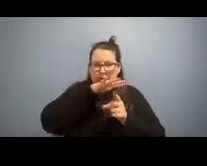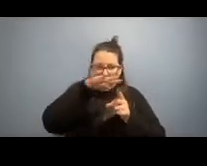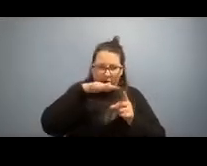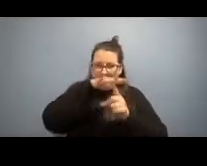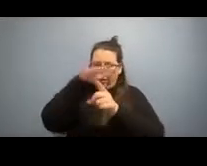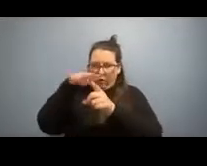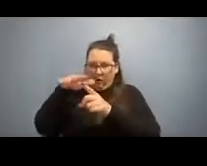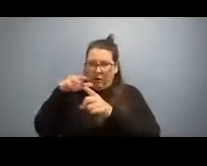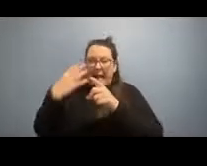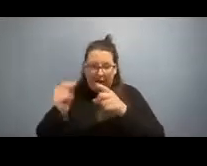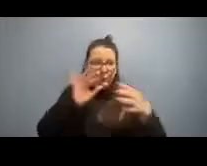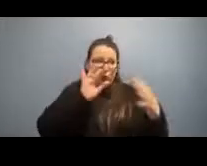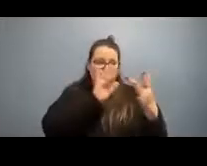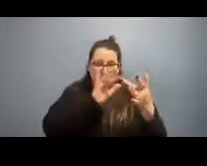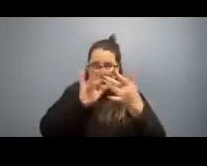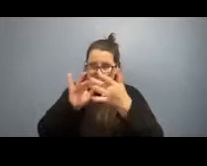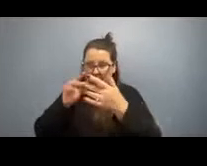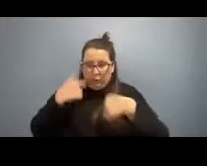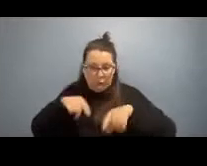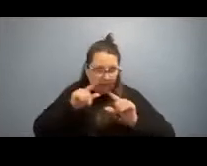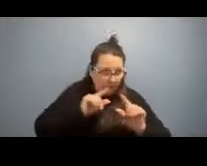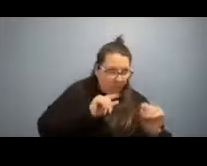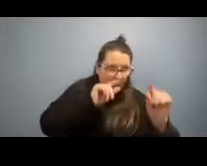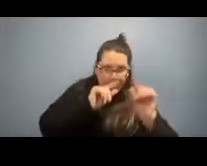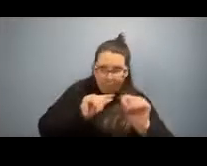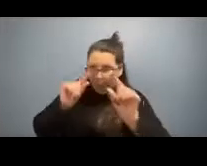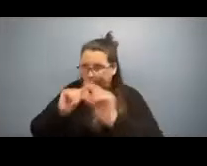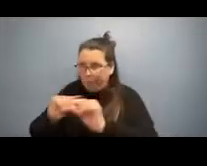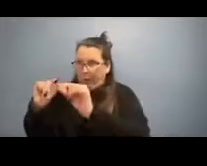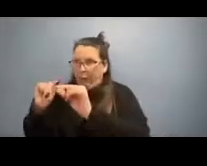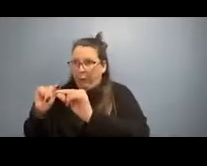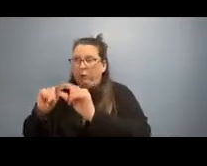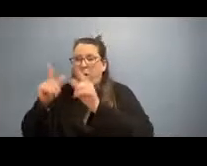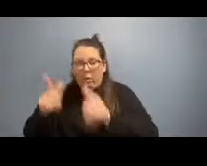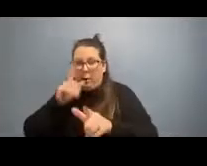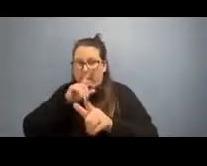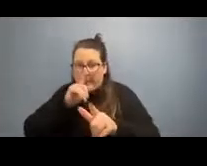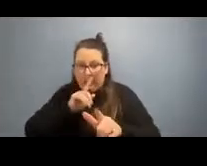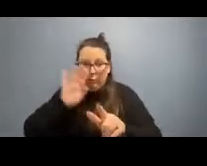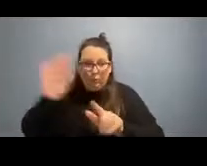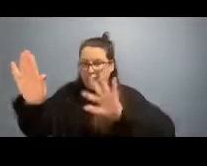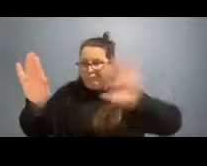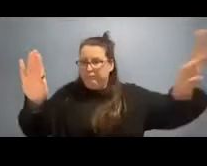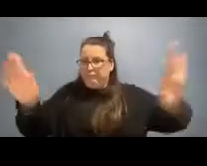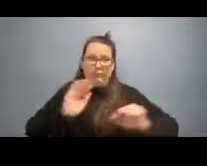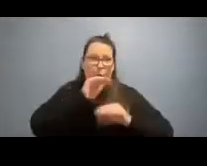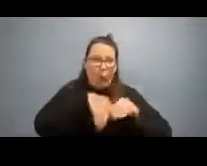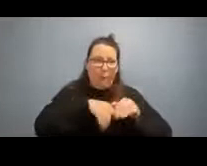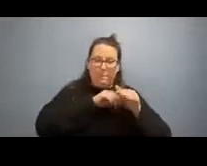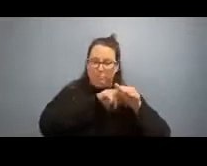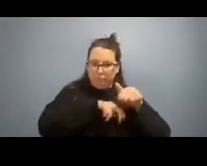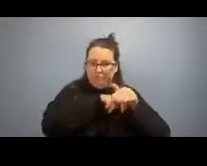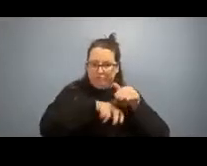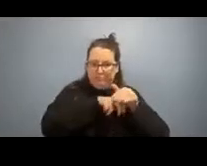being followed up, a lot of people that are isolating at home effectively, and a lot of testing happening in all of these suburbs and